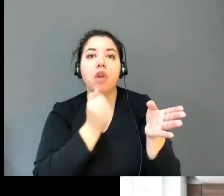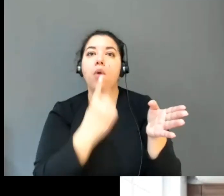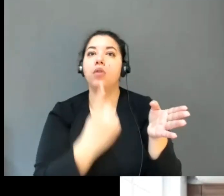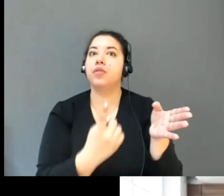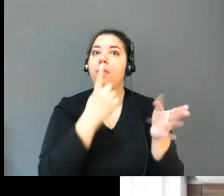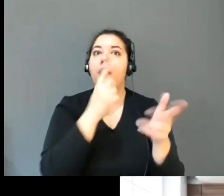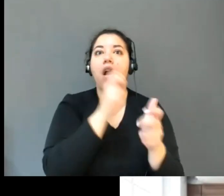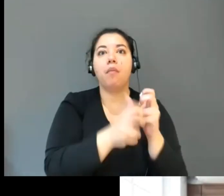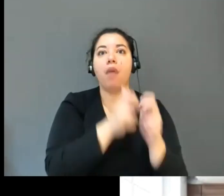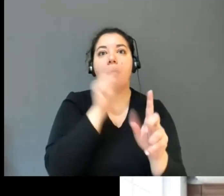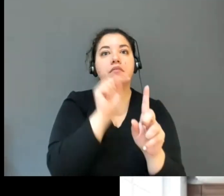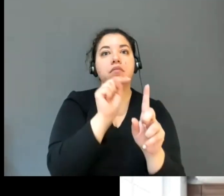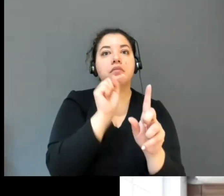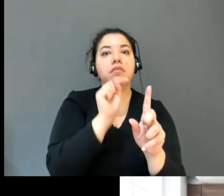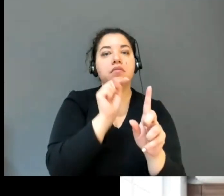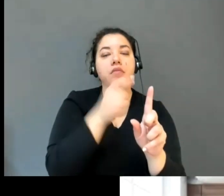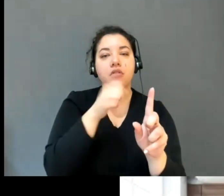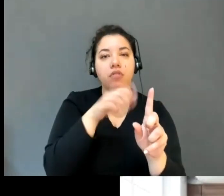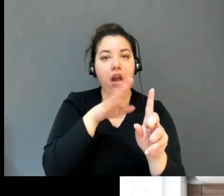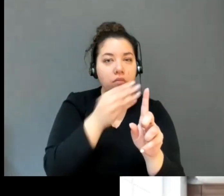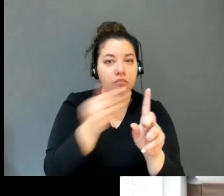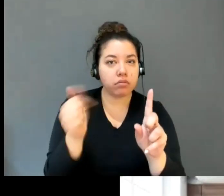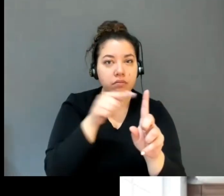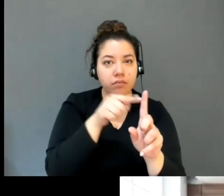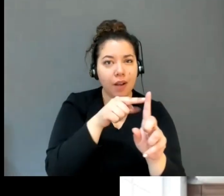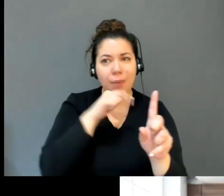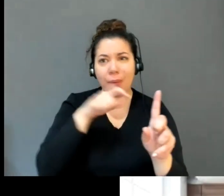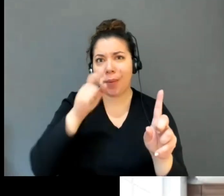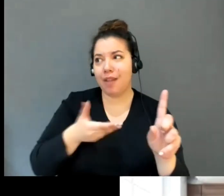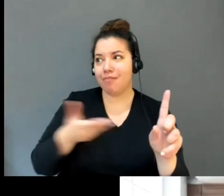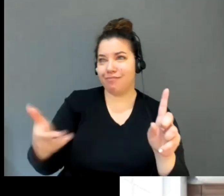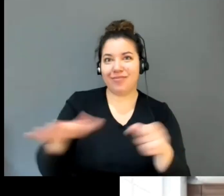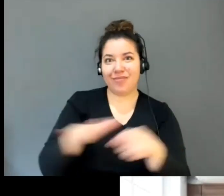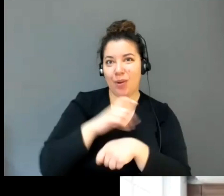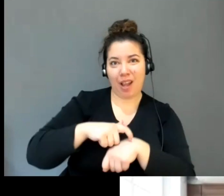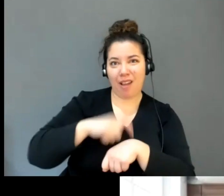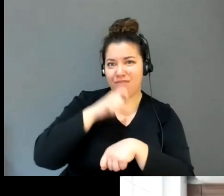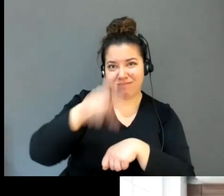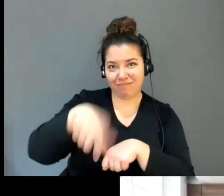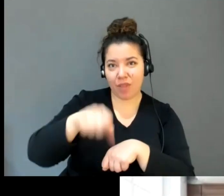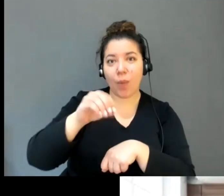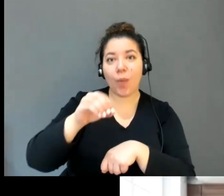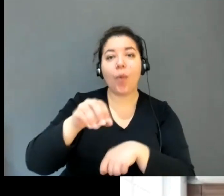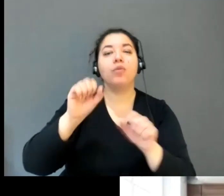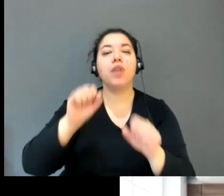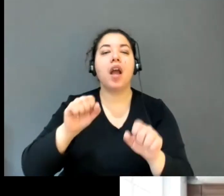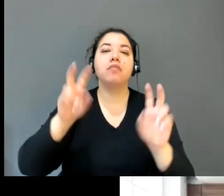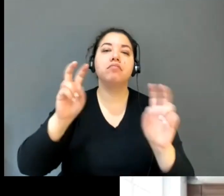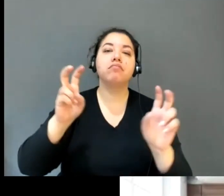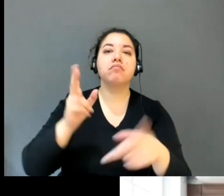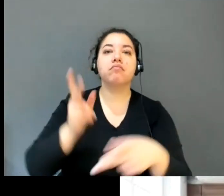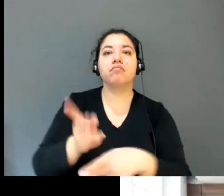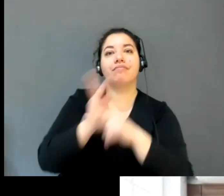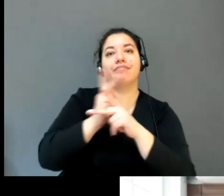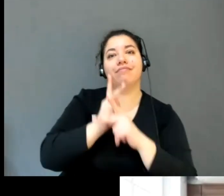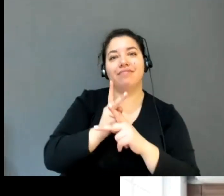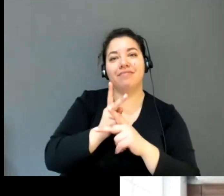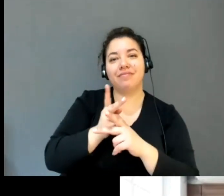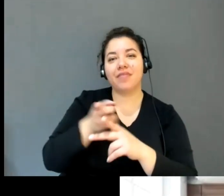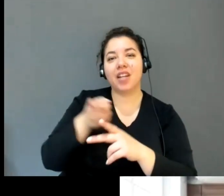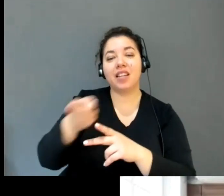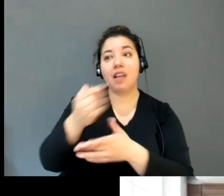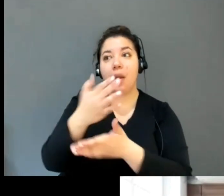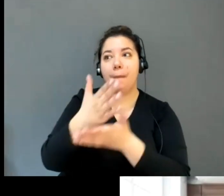accomplish, to have us on full time. So we allow for people to essentially sort of buy us as a